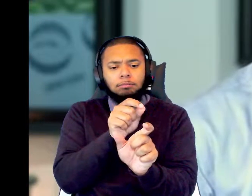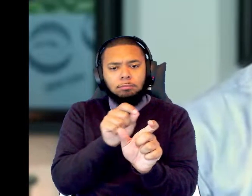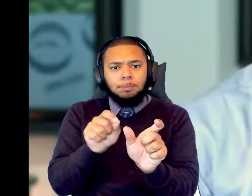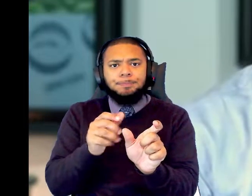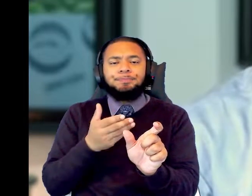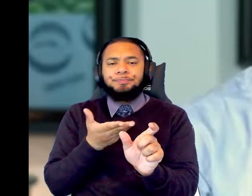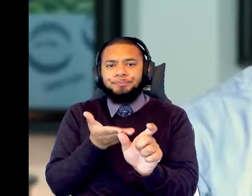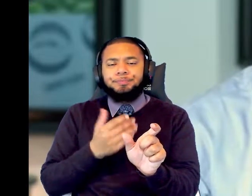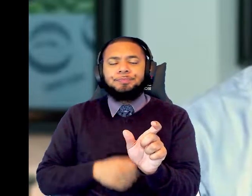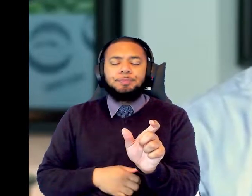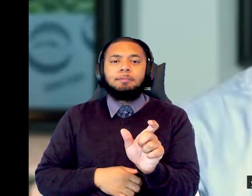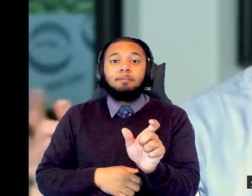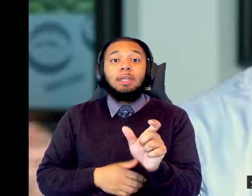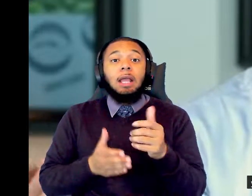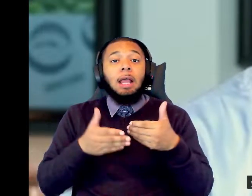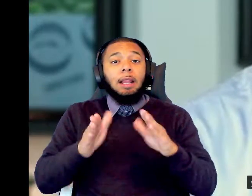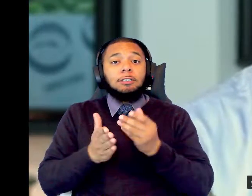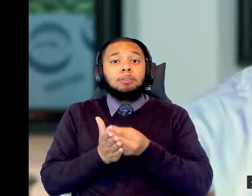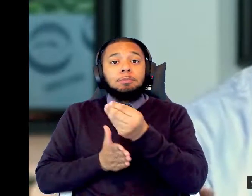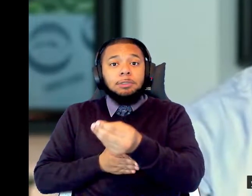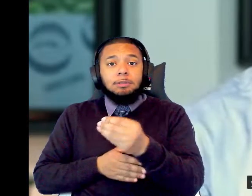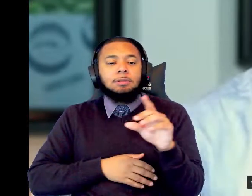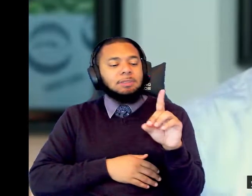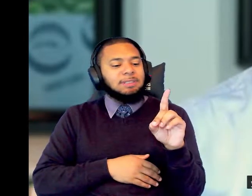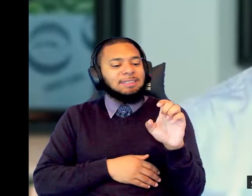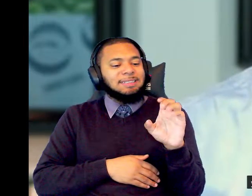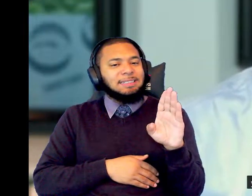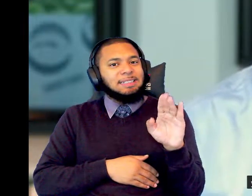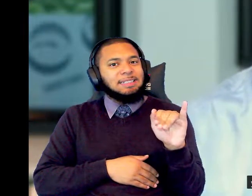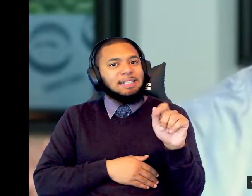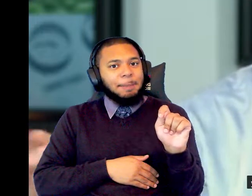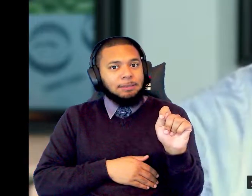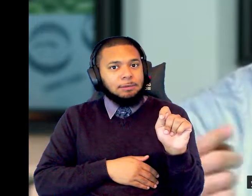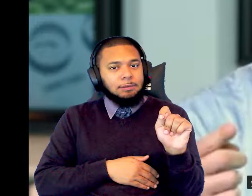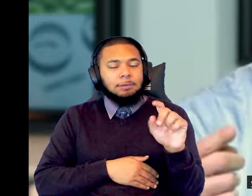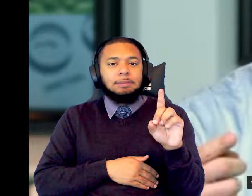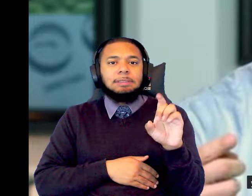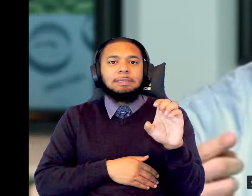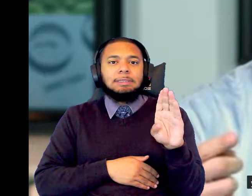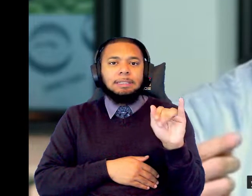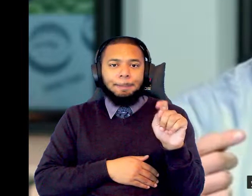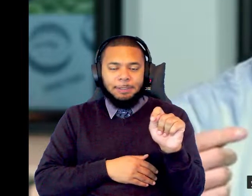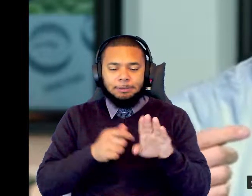purchase things. Again, this is called a debit card with a D.